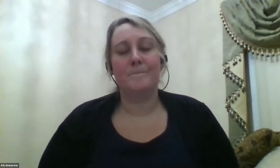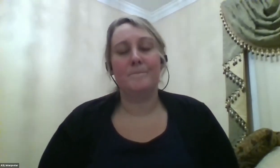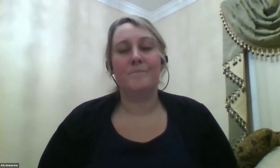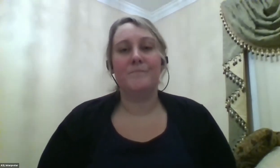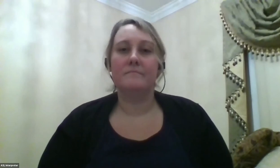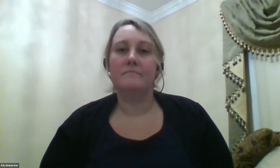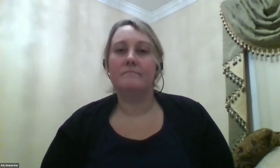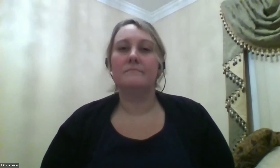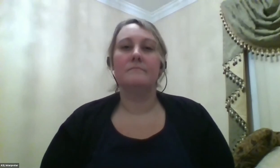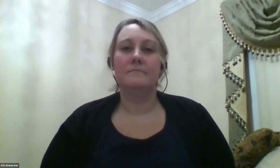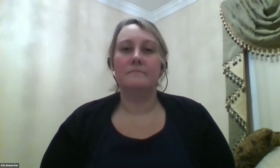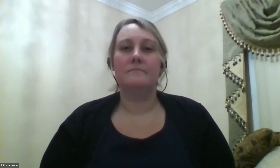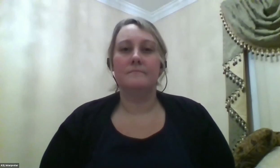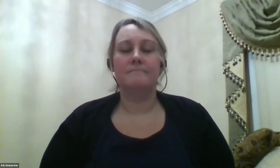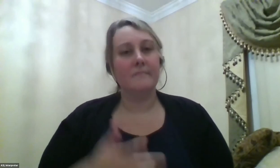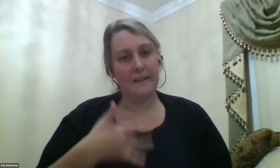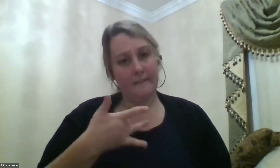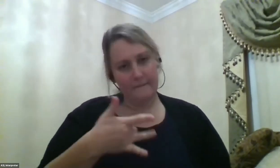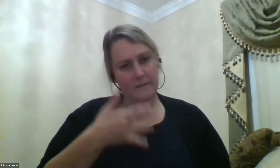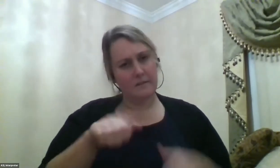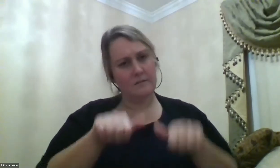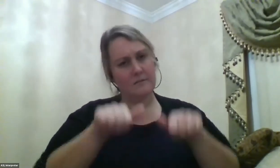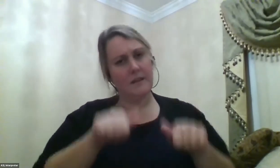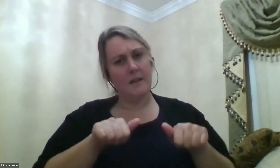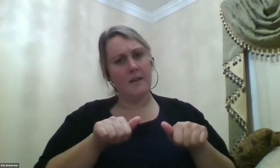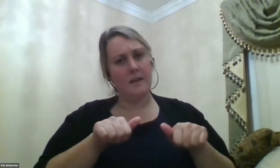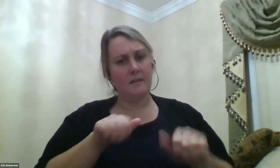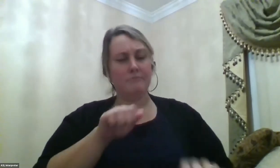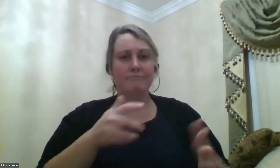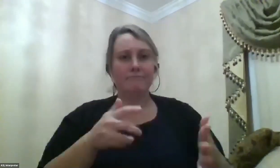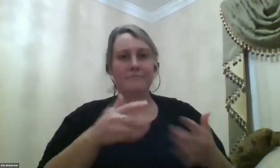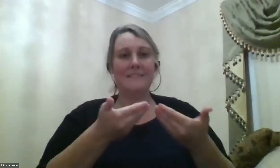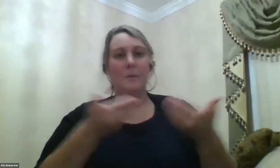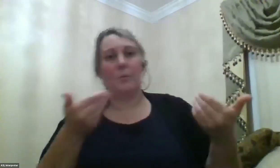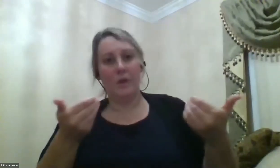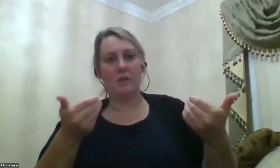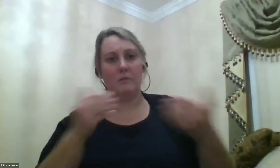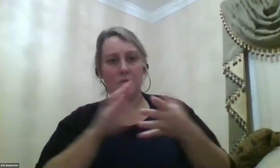personalized confessional, um,